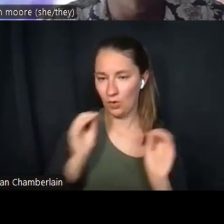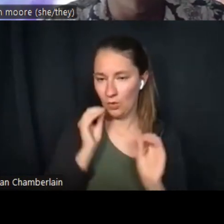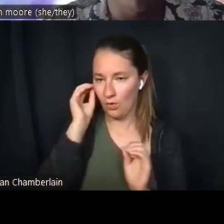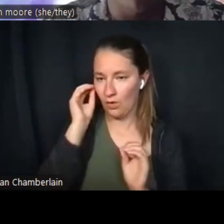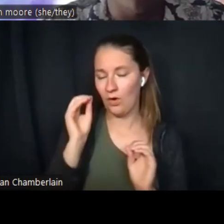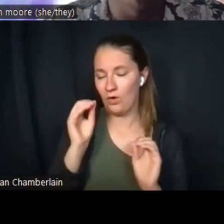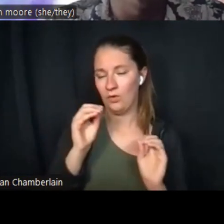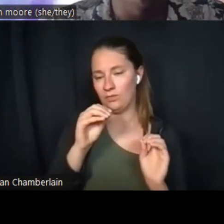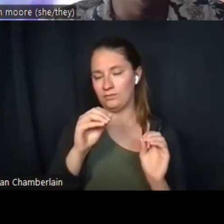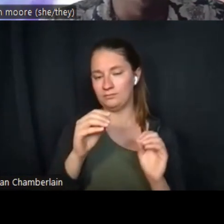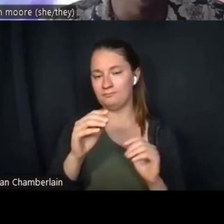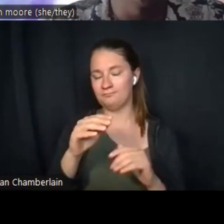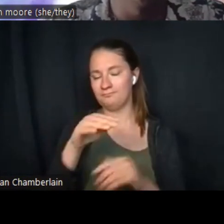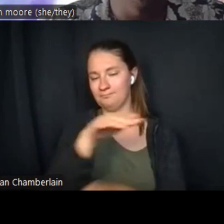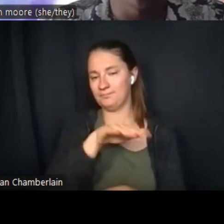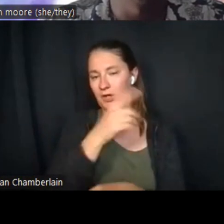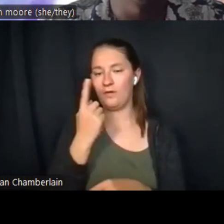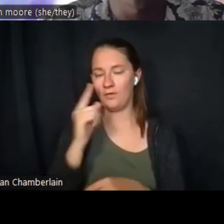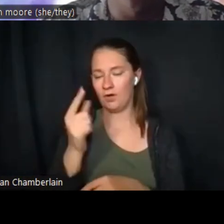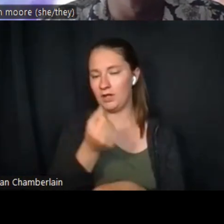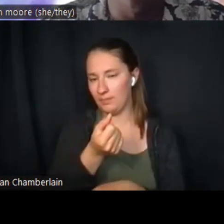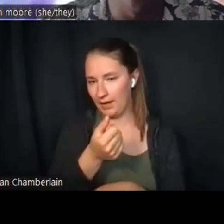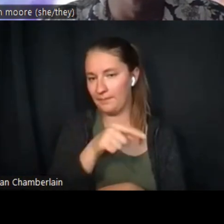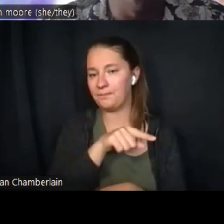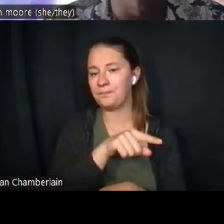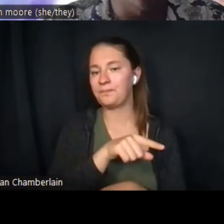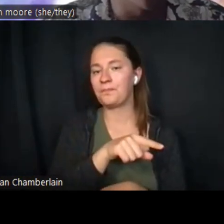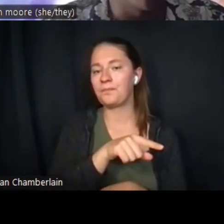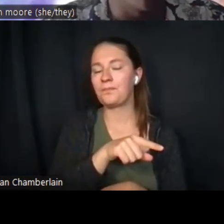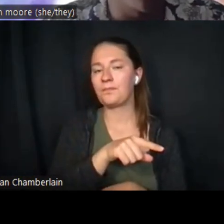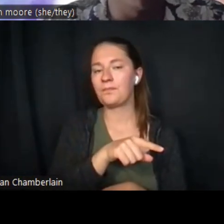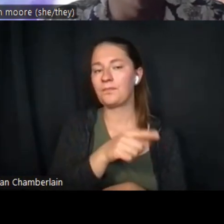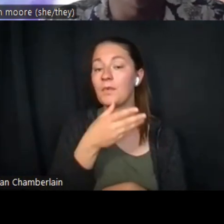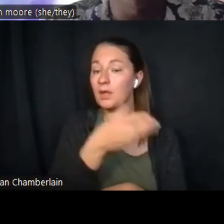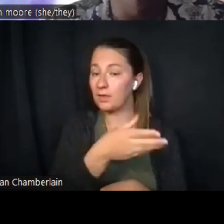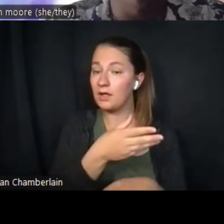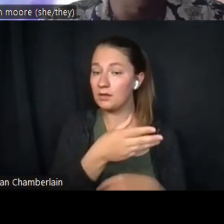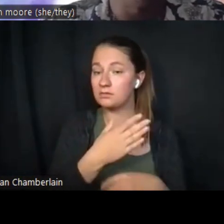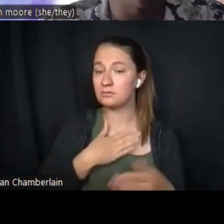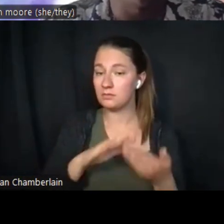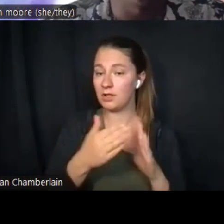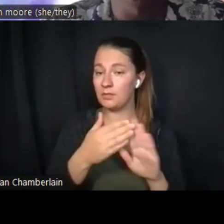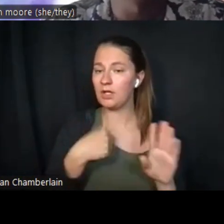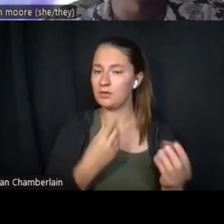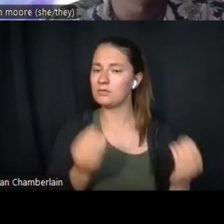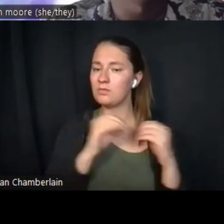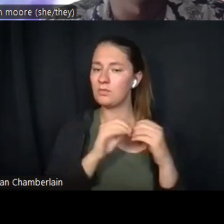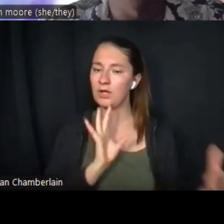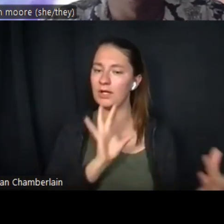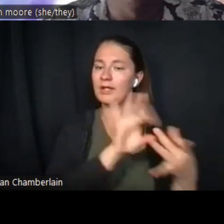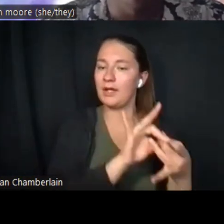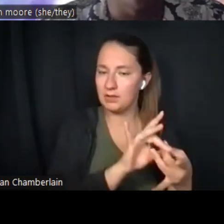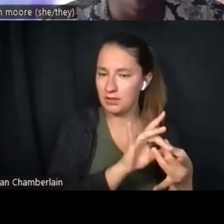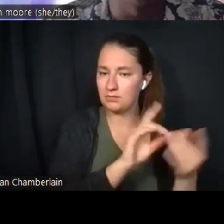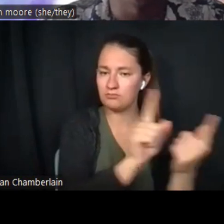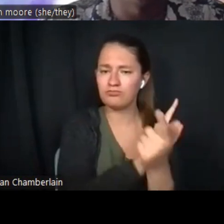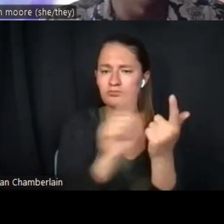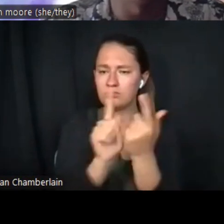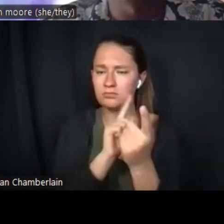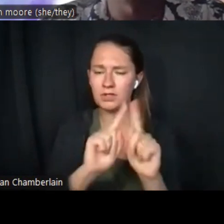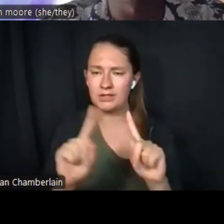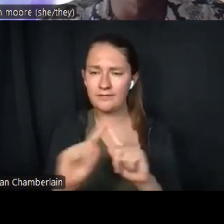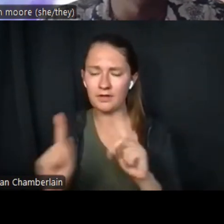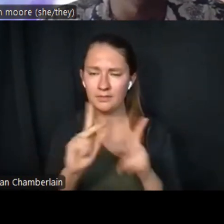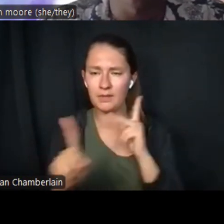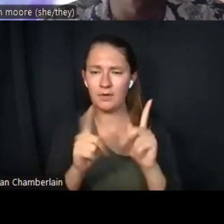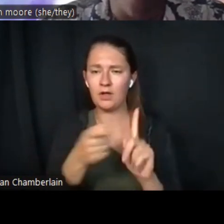And there I was able to kind of get more connected with my community and meet a lot of different people from a bunch